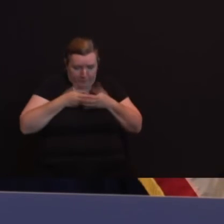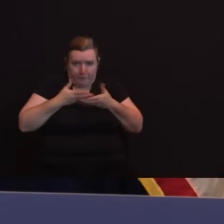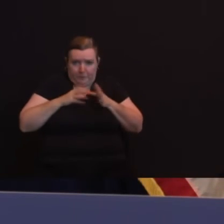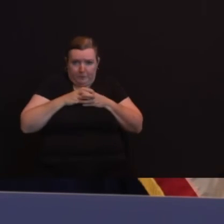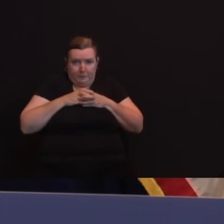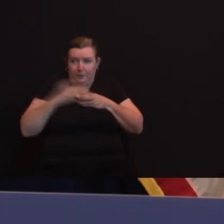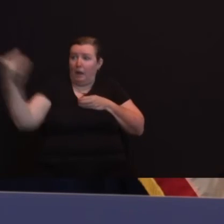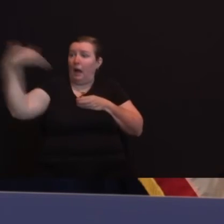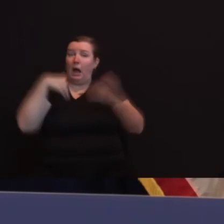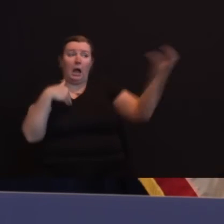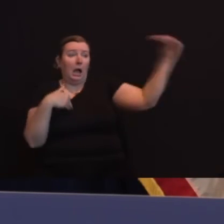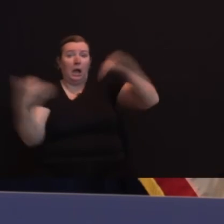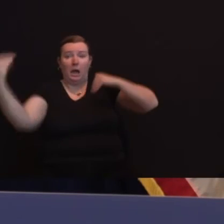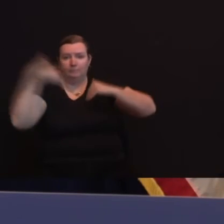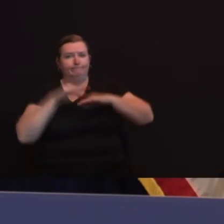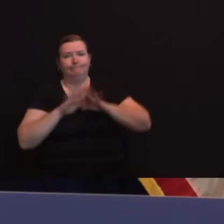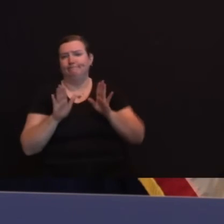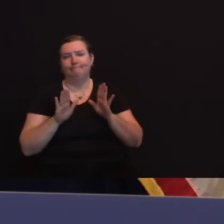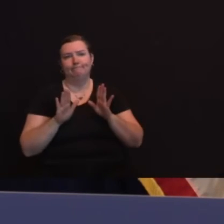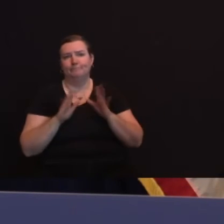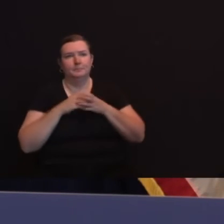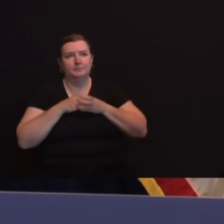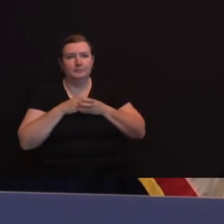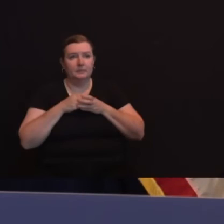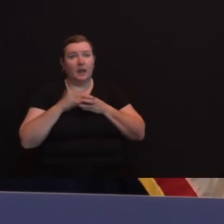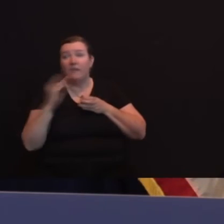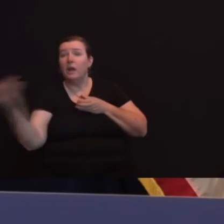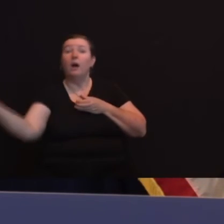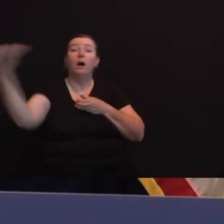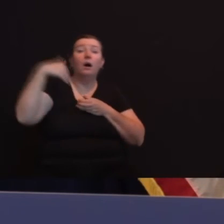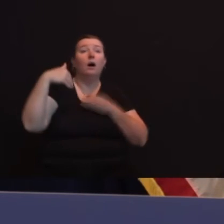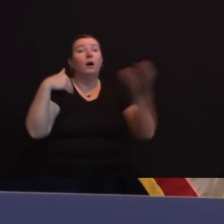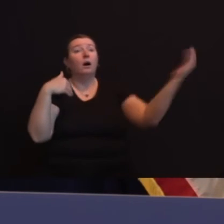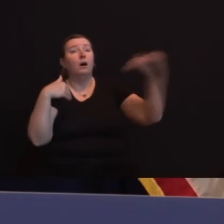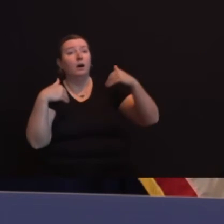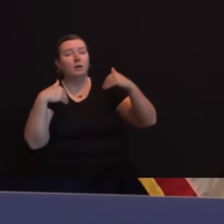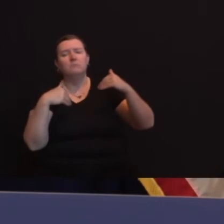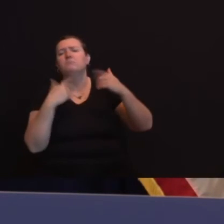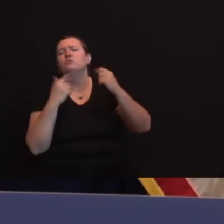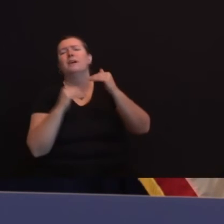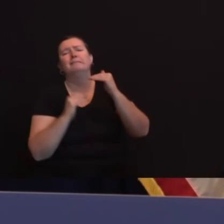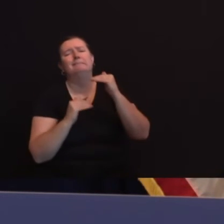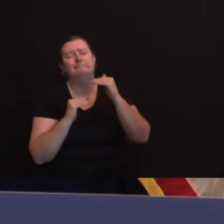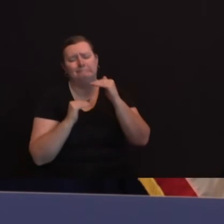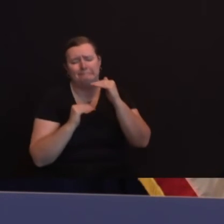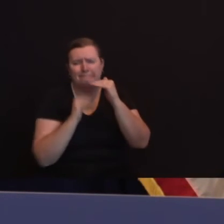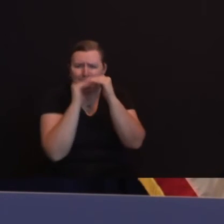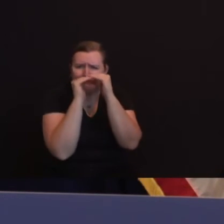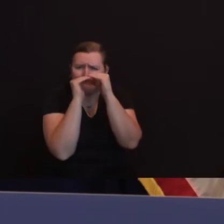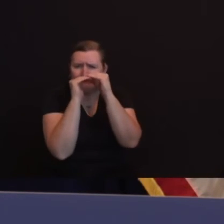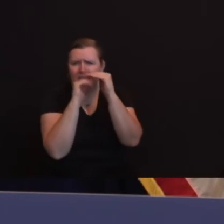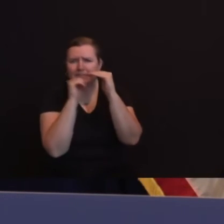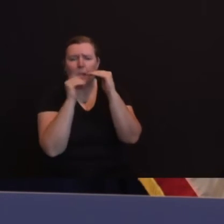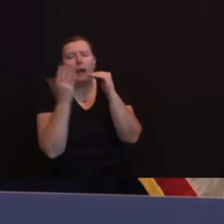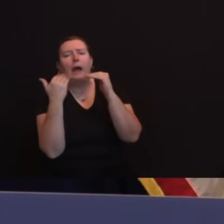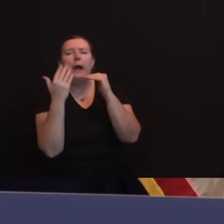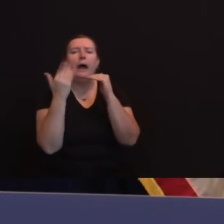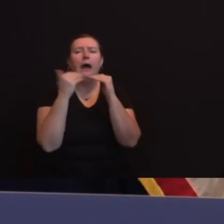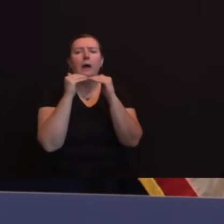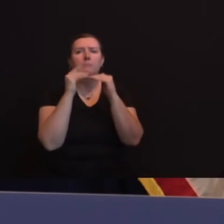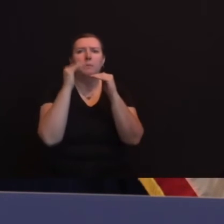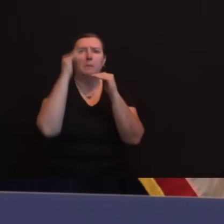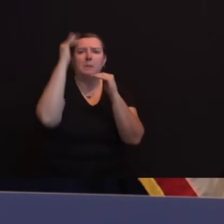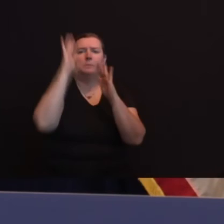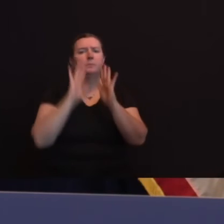if you do gather with others, please limit the number of attendees to allow people from different households to